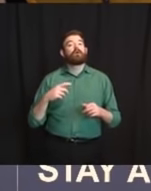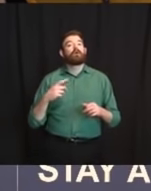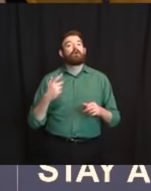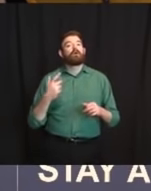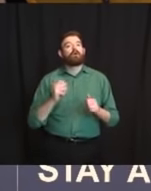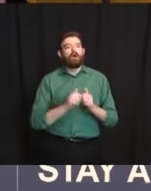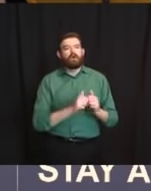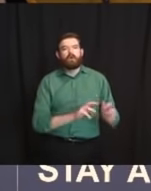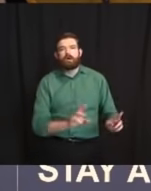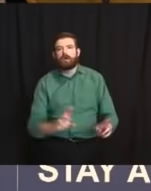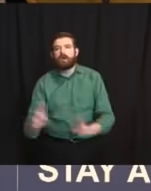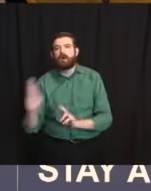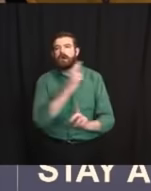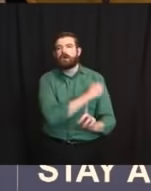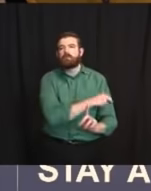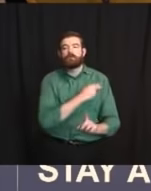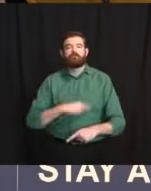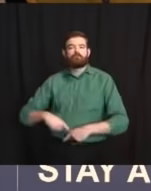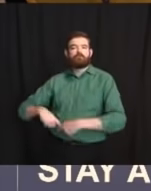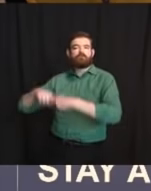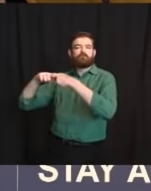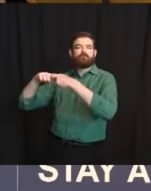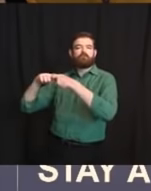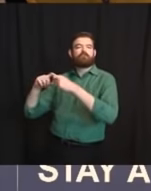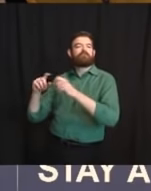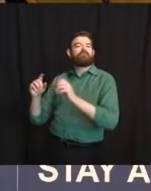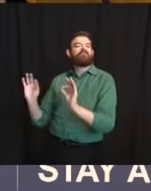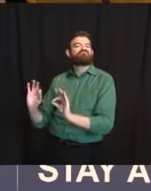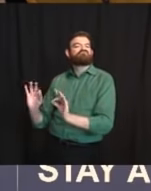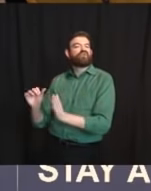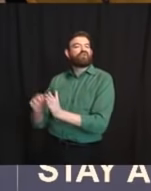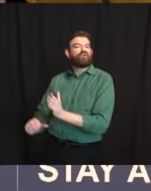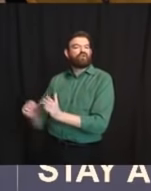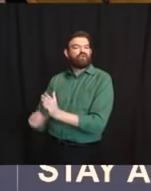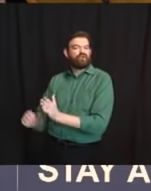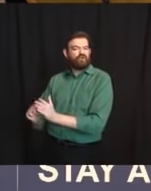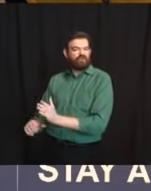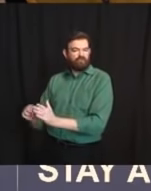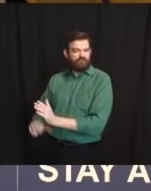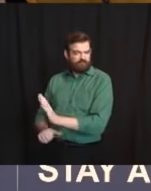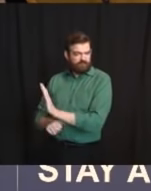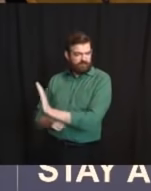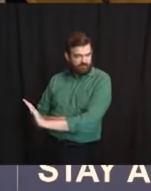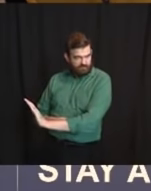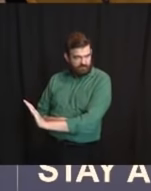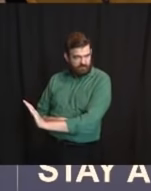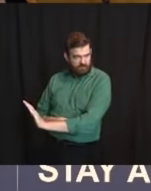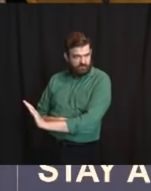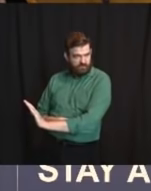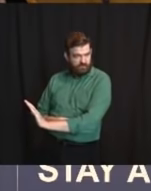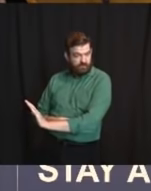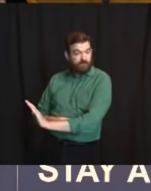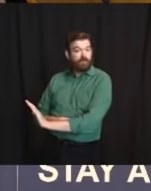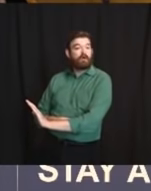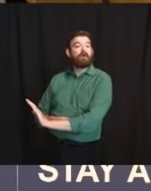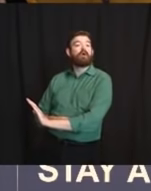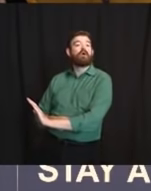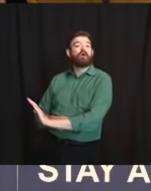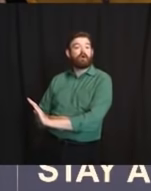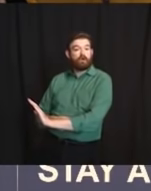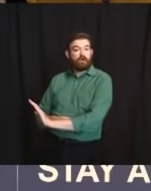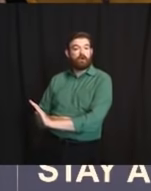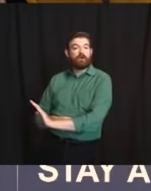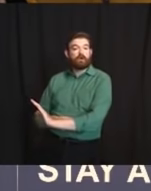such as ventilators, respirators, and personal protective equipment. Although these procedures are called